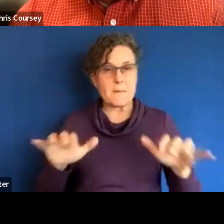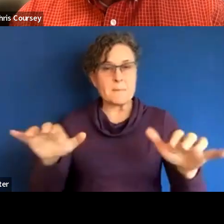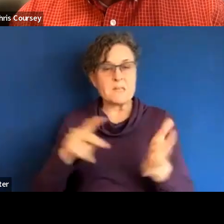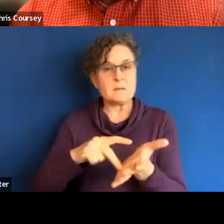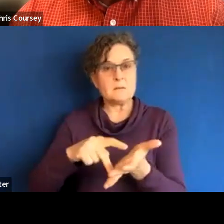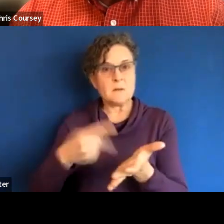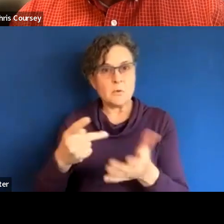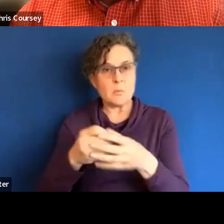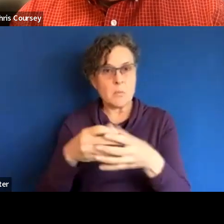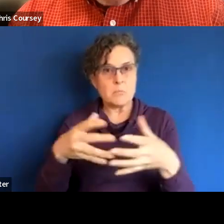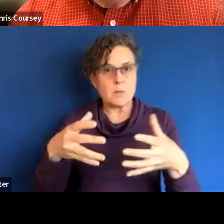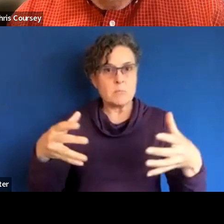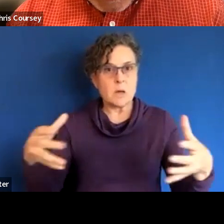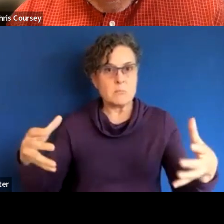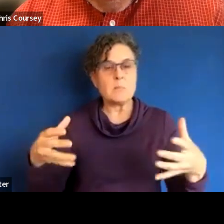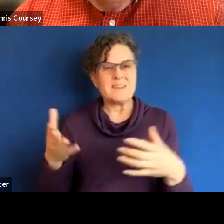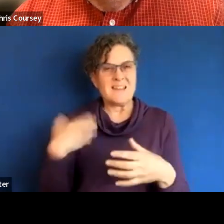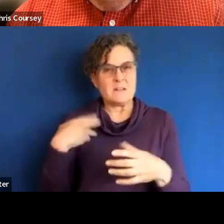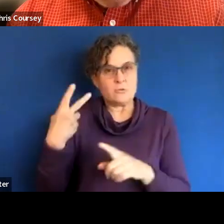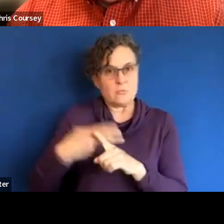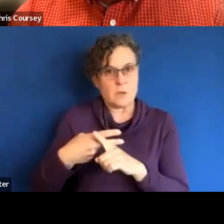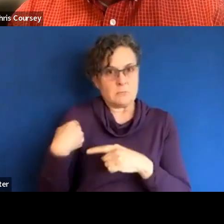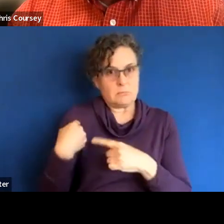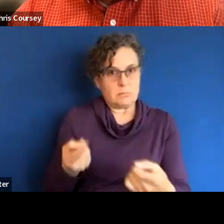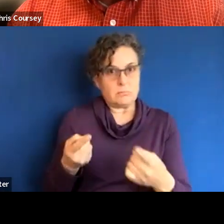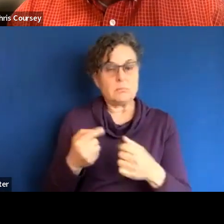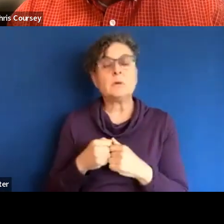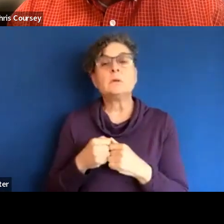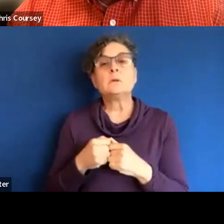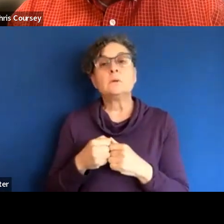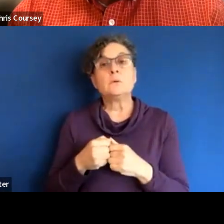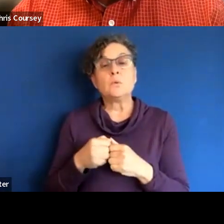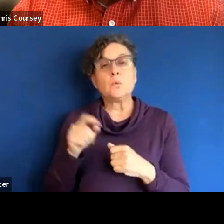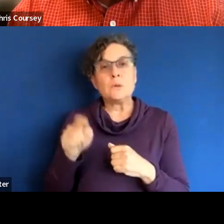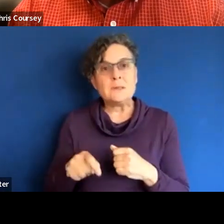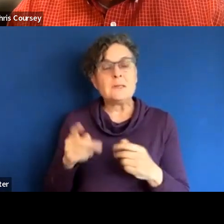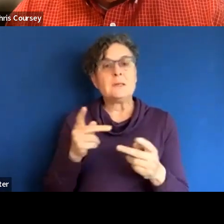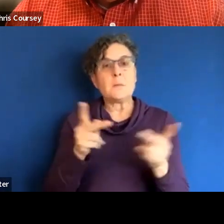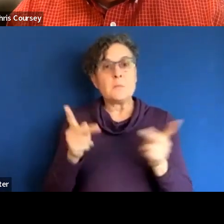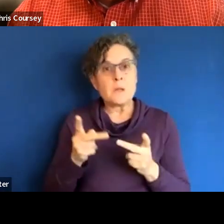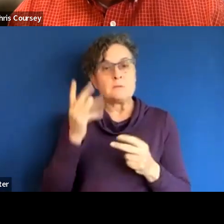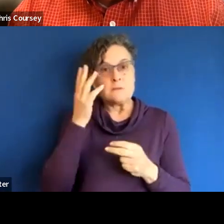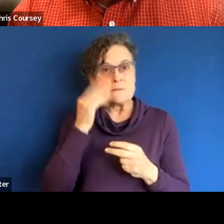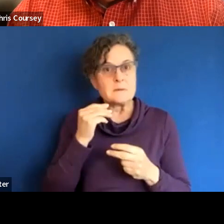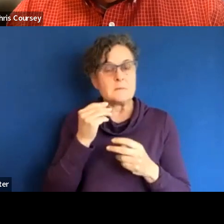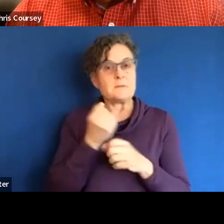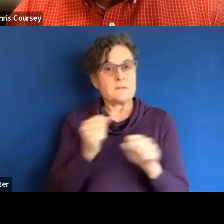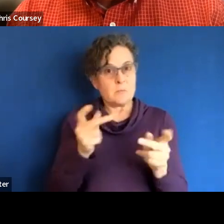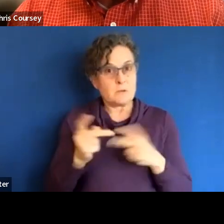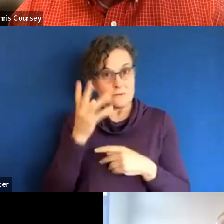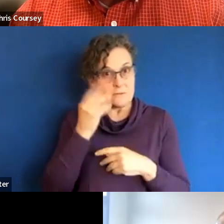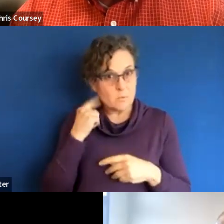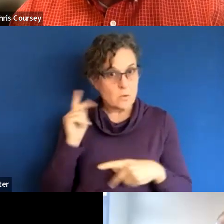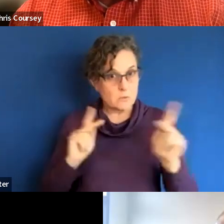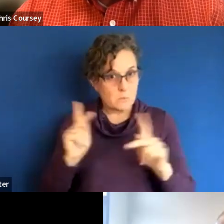need to have shelter available to clear people out of these camps. By law, we